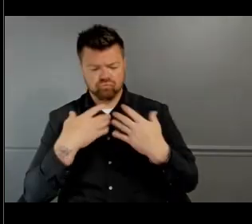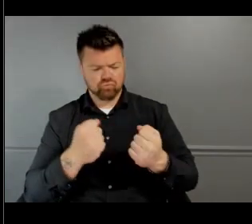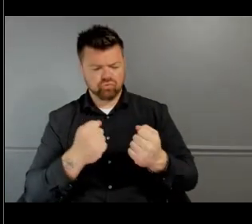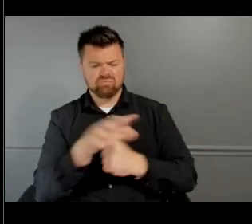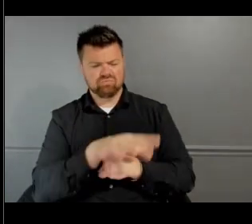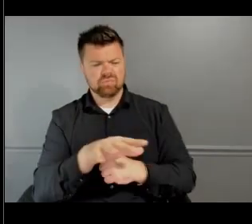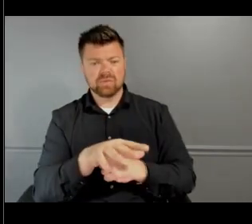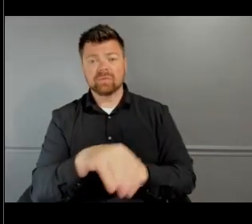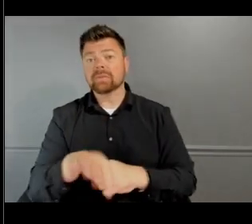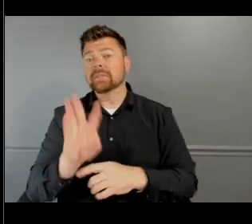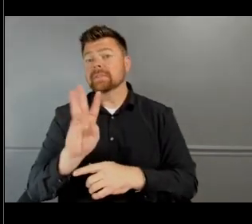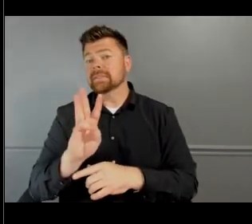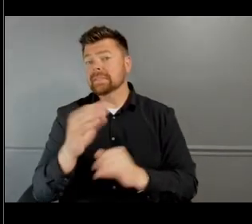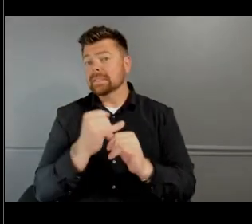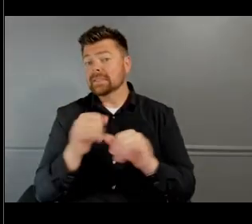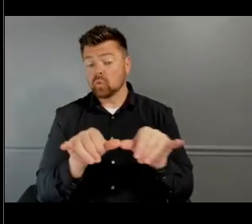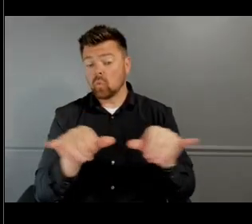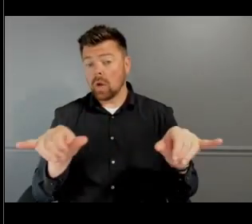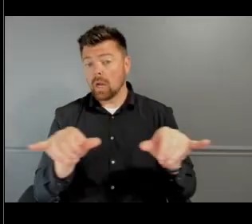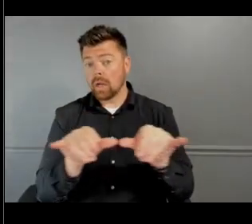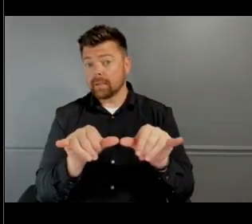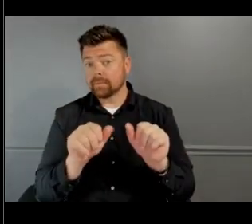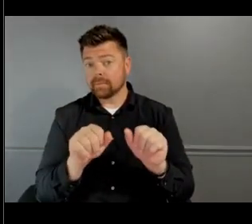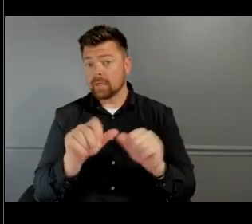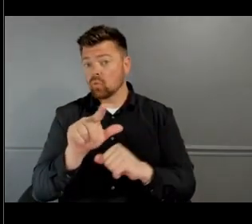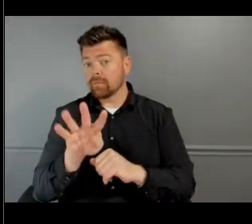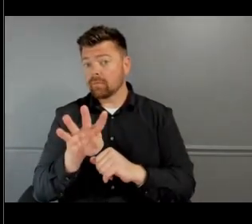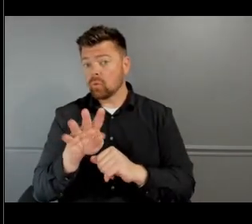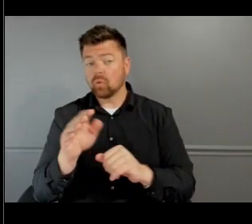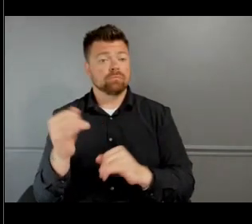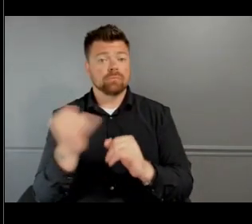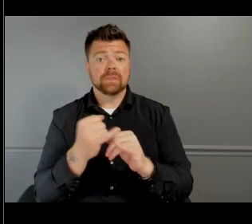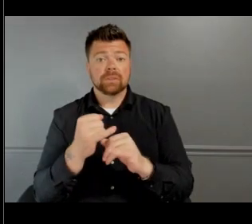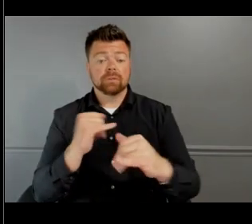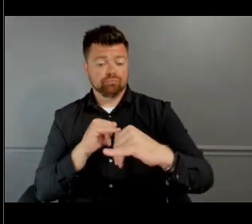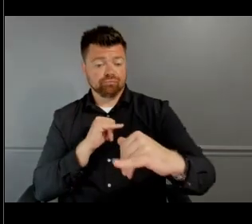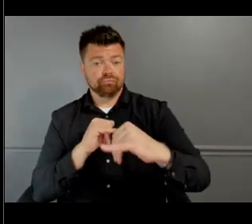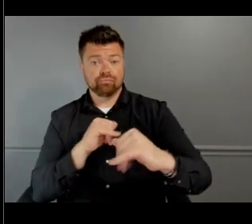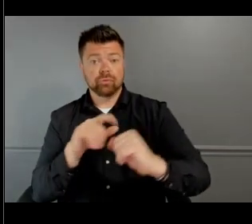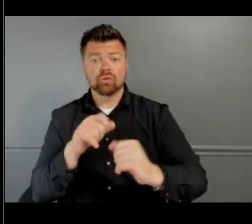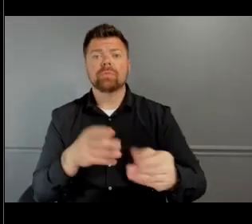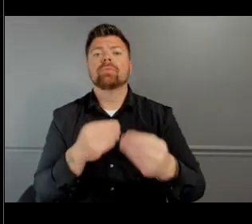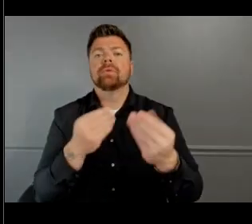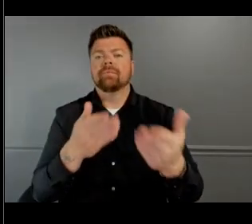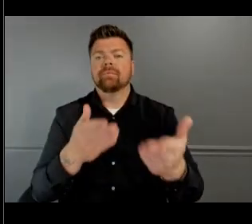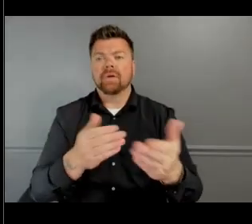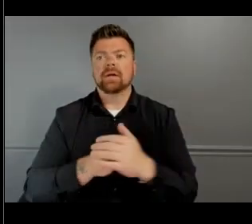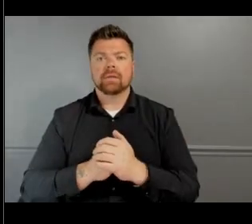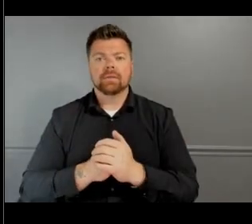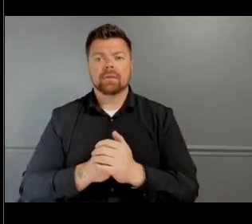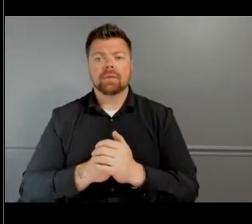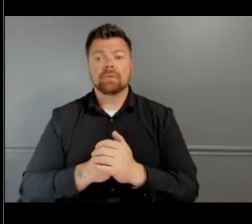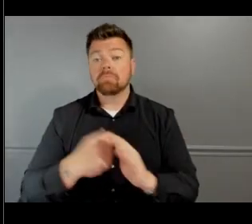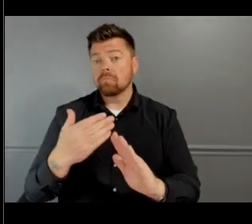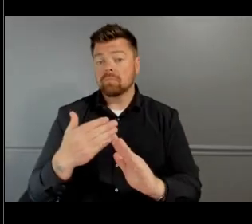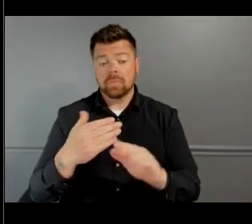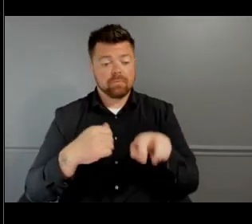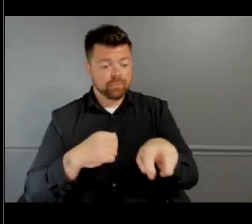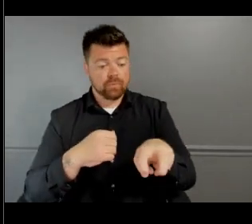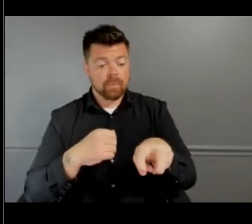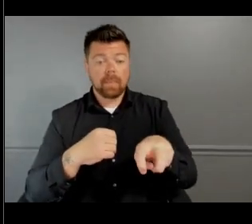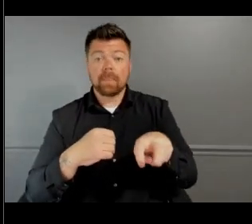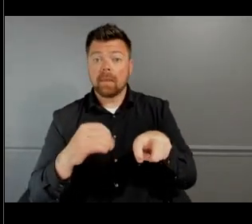of 6 inches wide by 24 inches long should be provided behind and beside